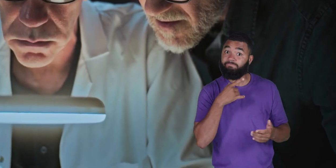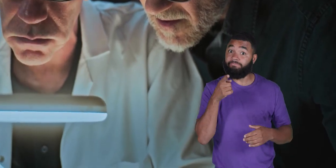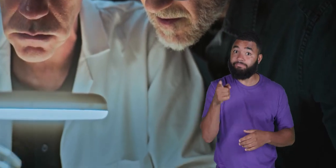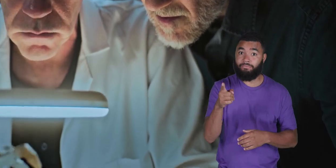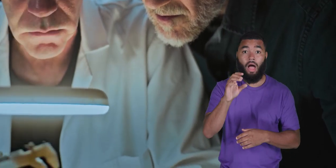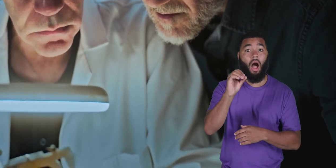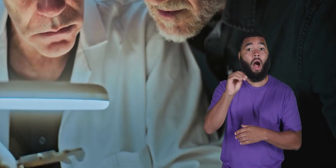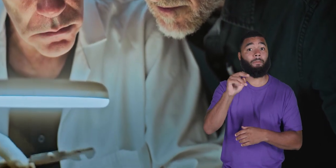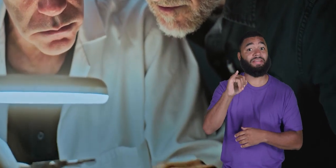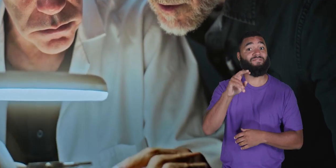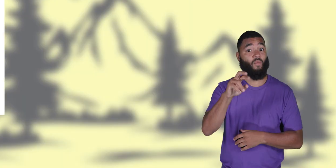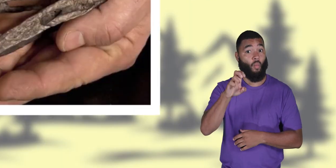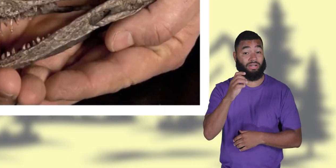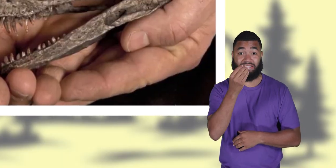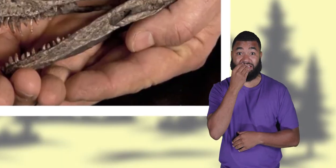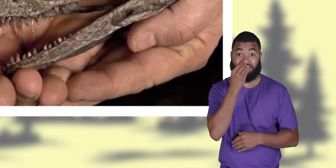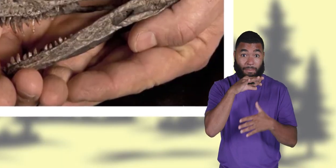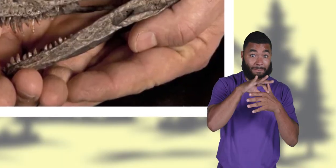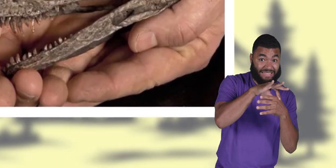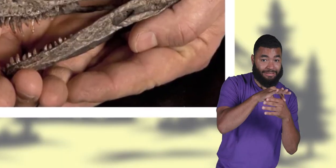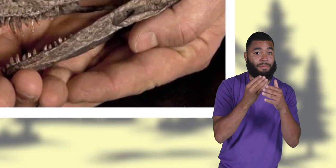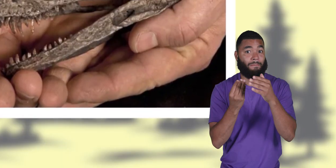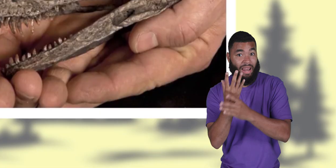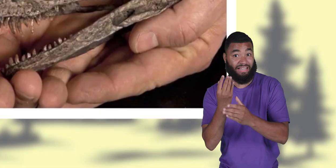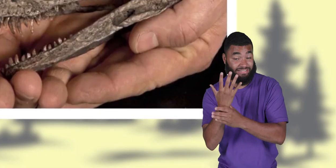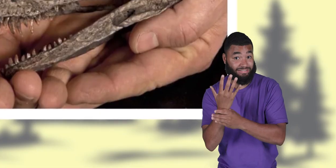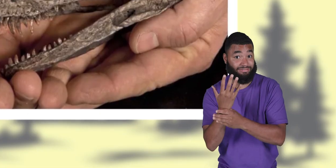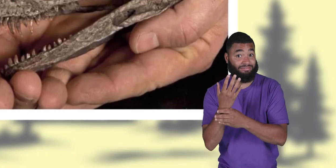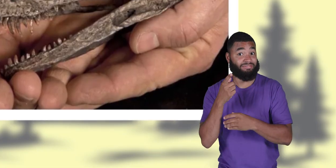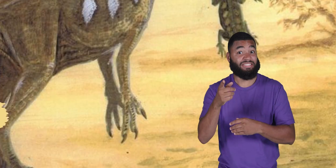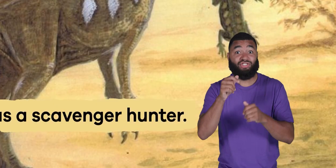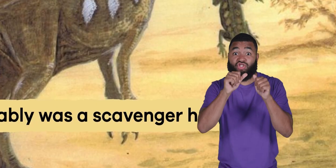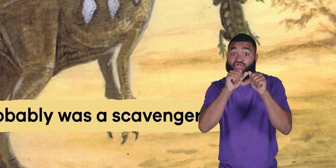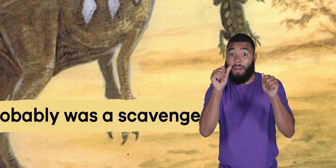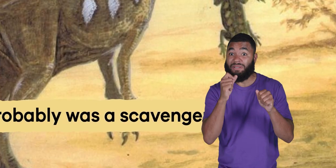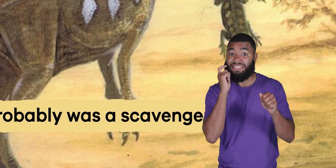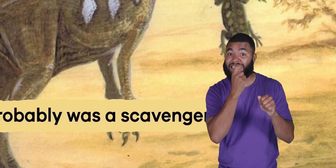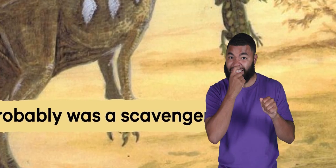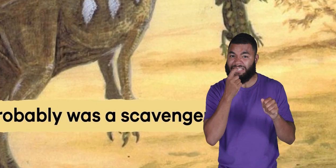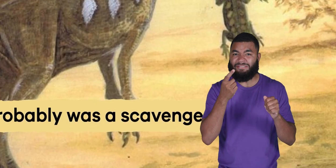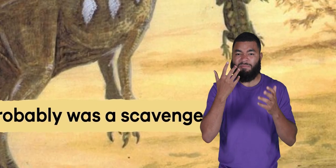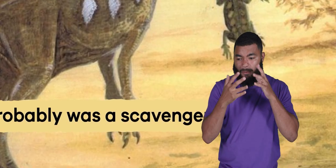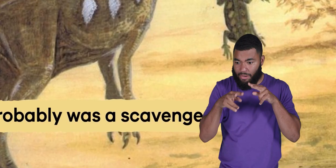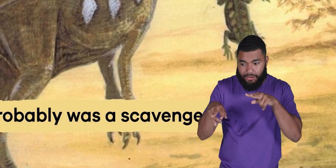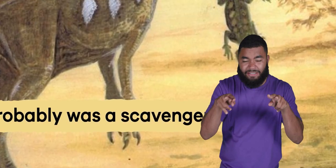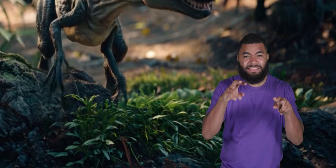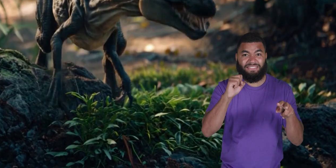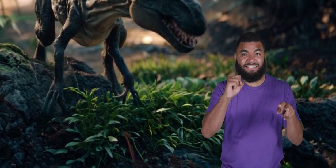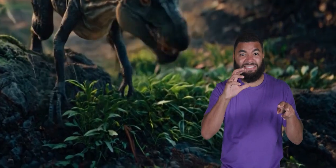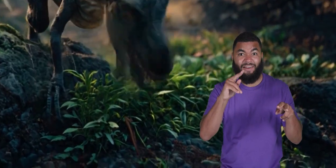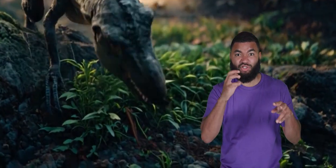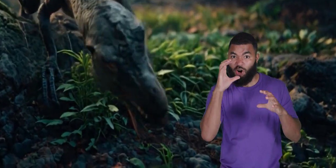it was an omnivore. The different shapes and sizes of the teeth indicate that the dino probably was a scavenger hunter